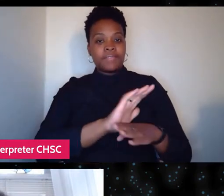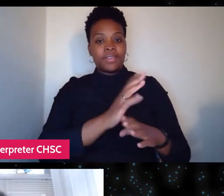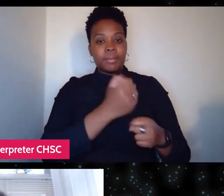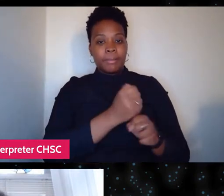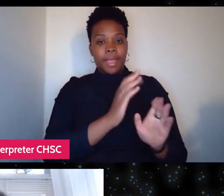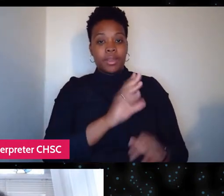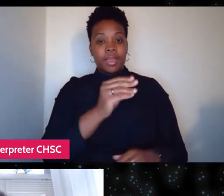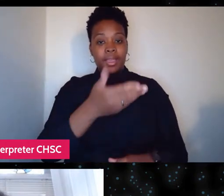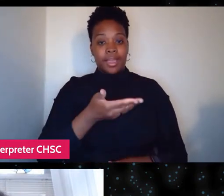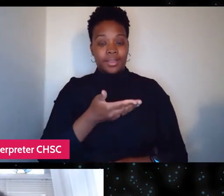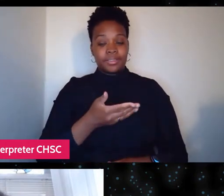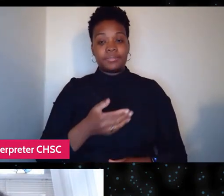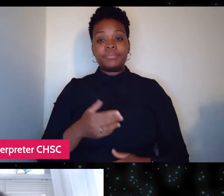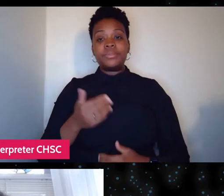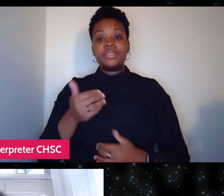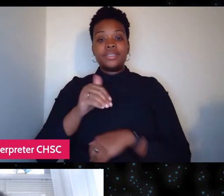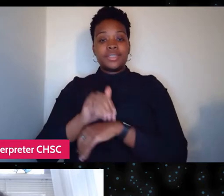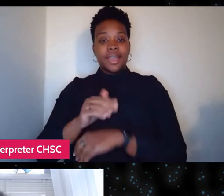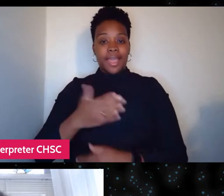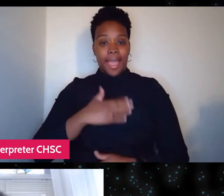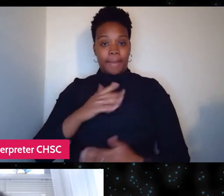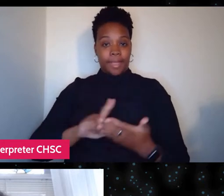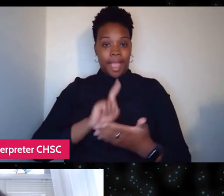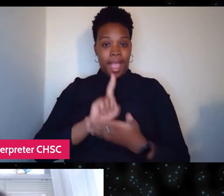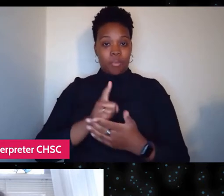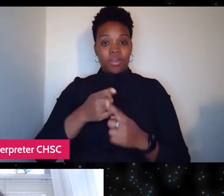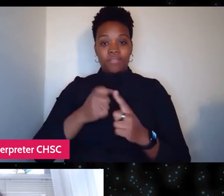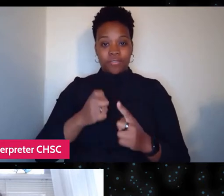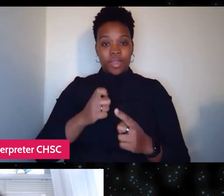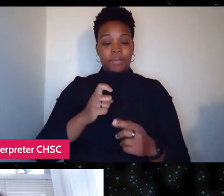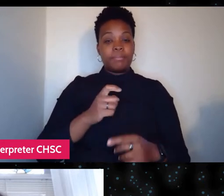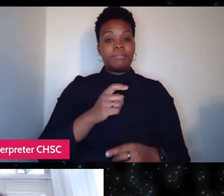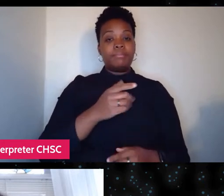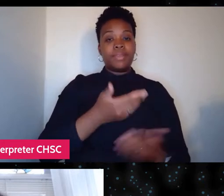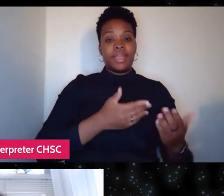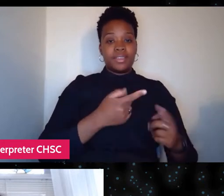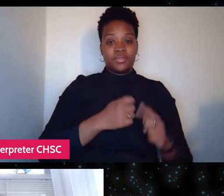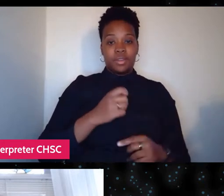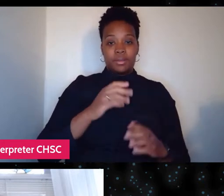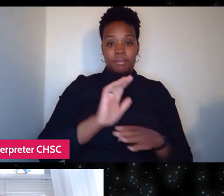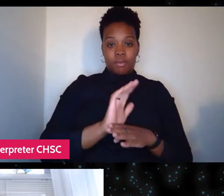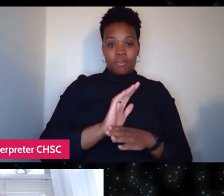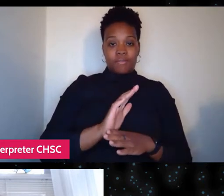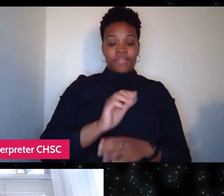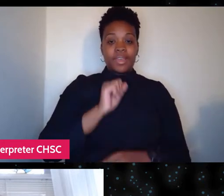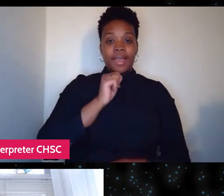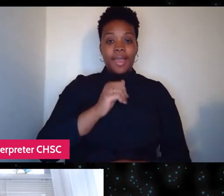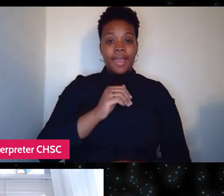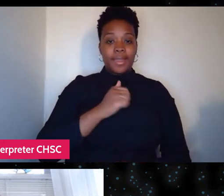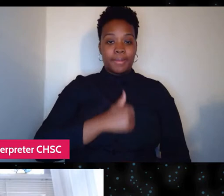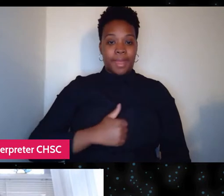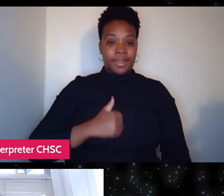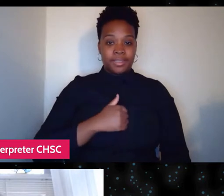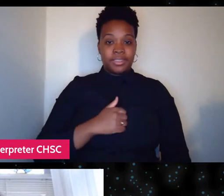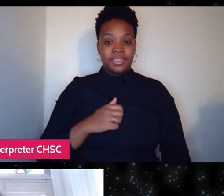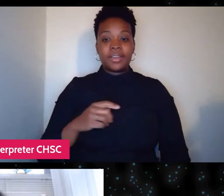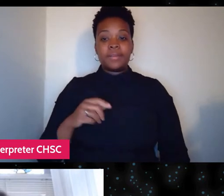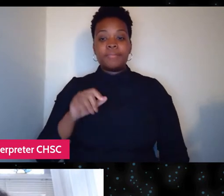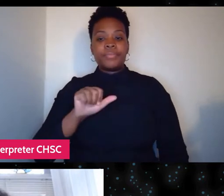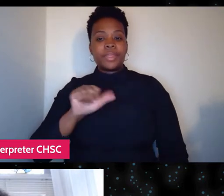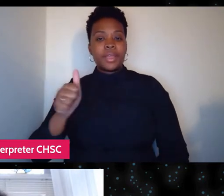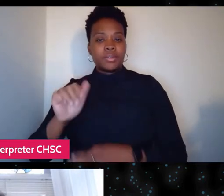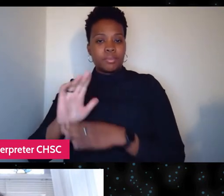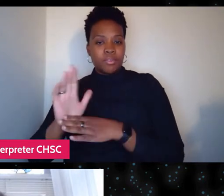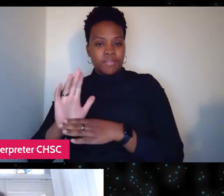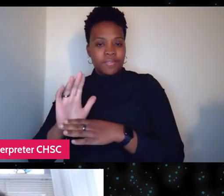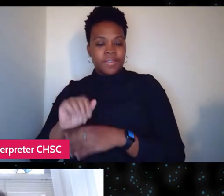happy hour, we'll be joined by guests from the feature films Unapologetic and VOODOO MACBETH. And now we'll start our first segment led by